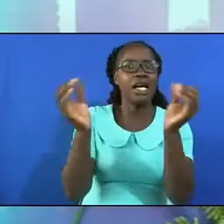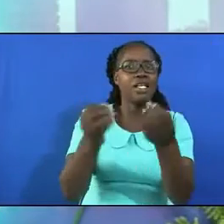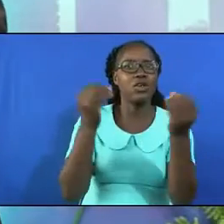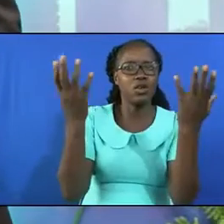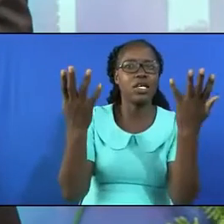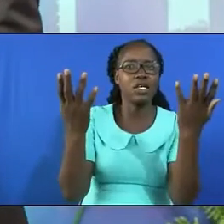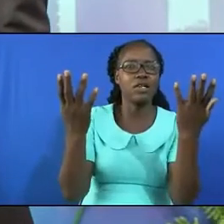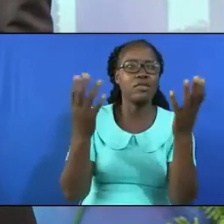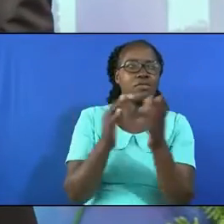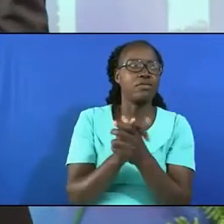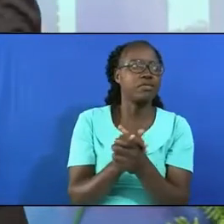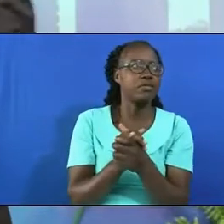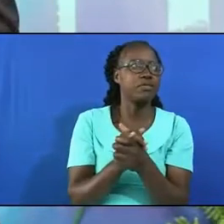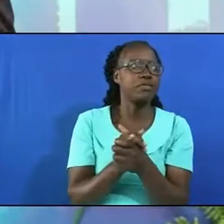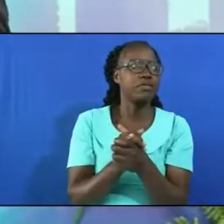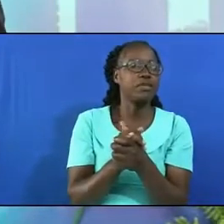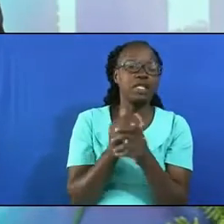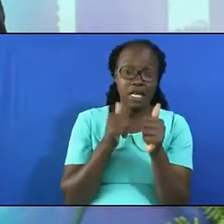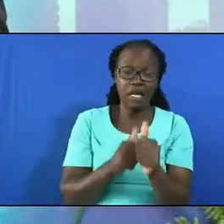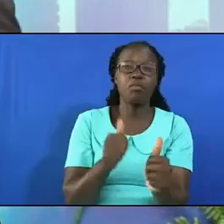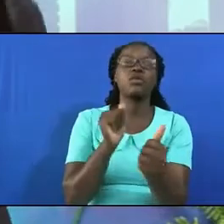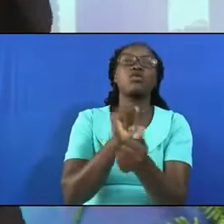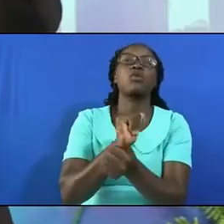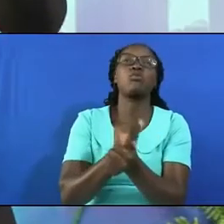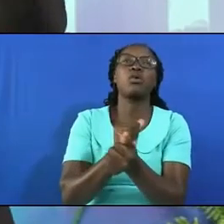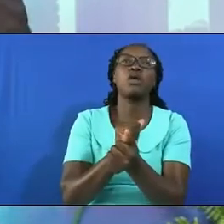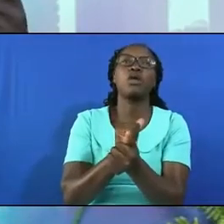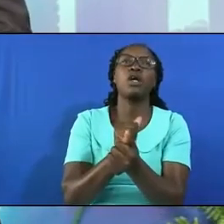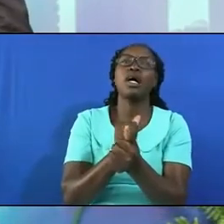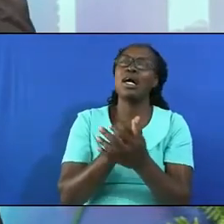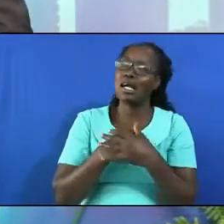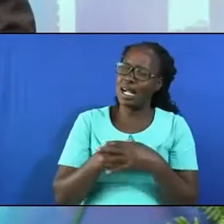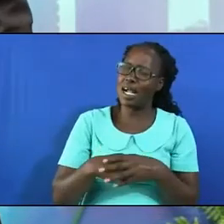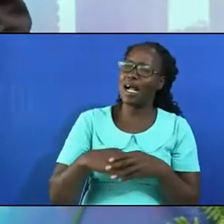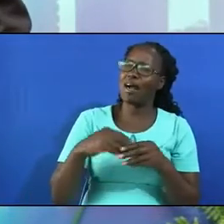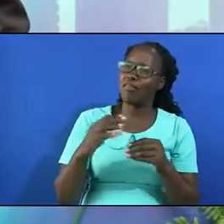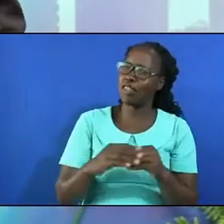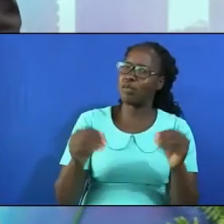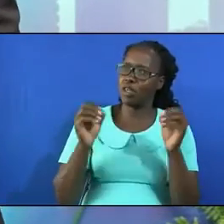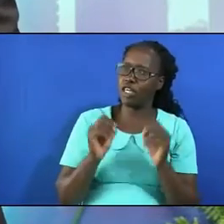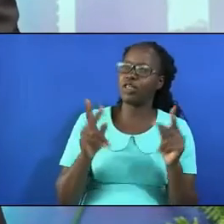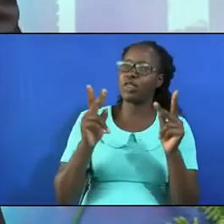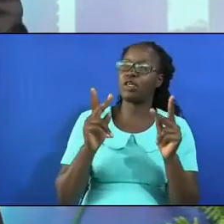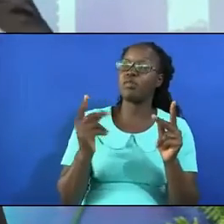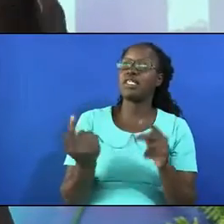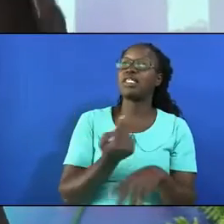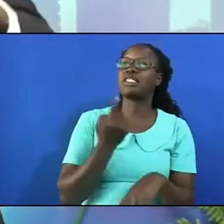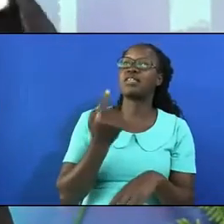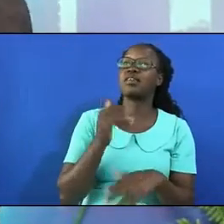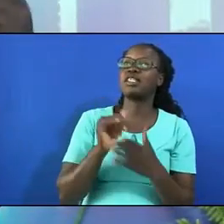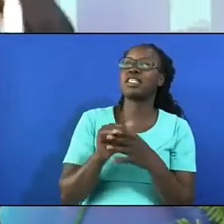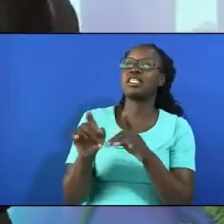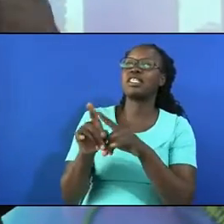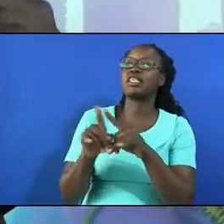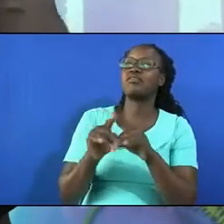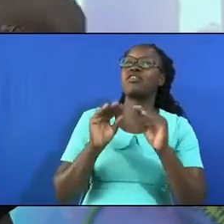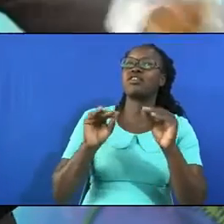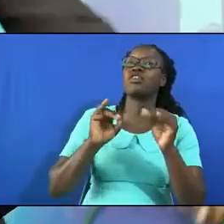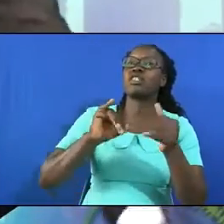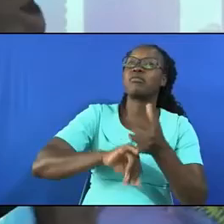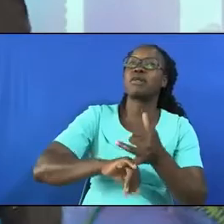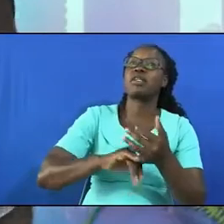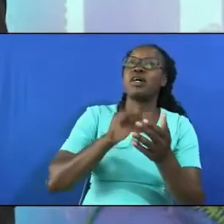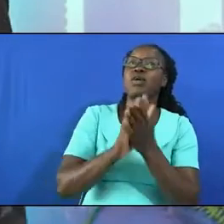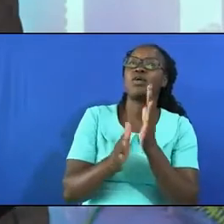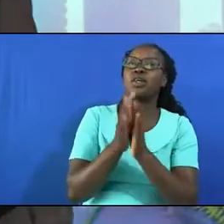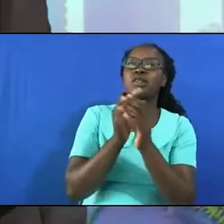Hallelujah. Amen. Apostle Paul was so comfortable and okay with being single that he even taught the married